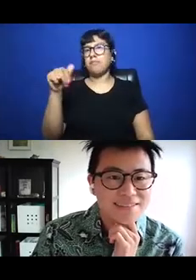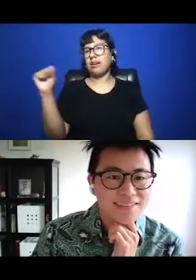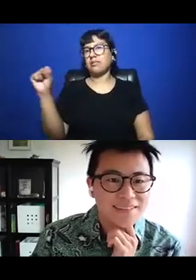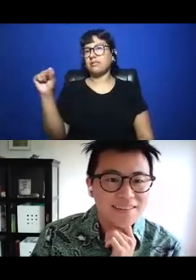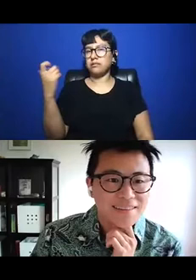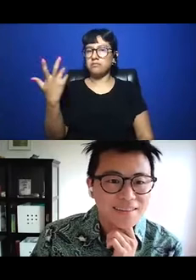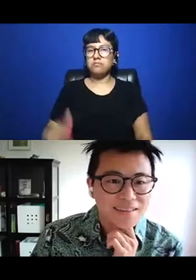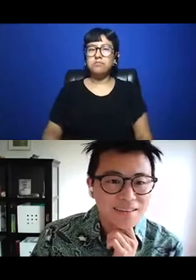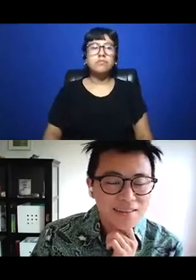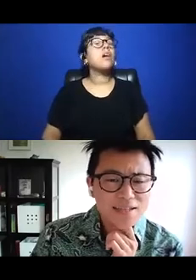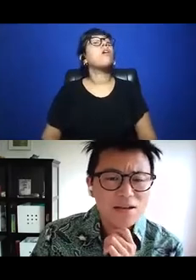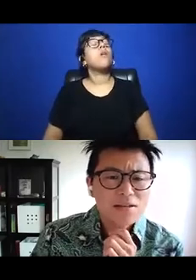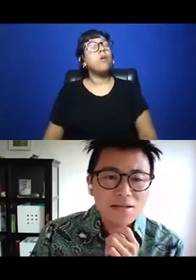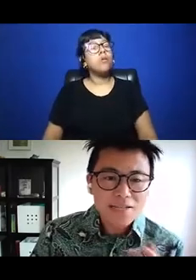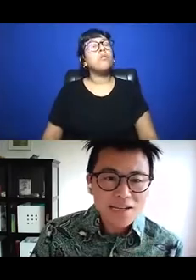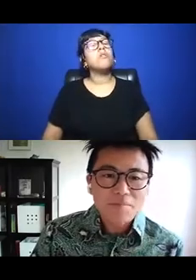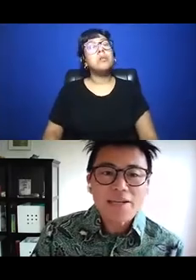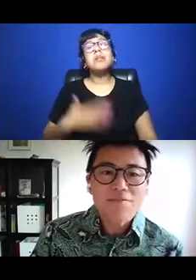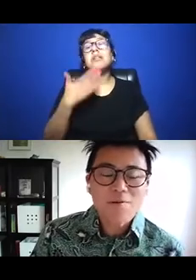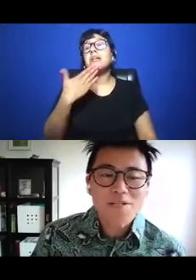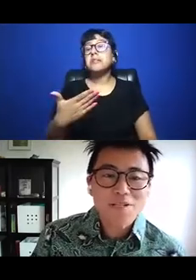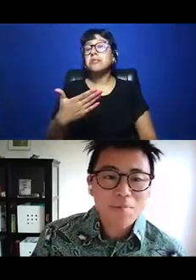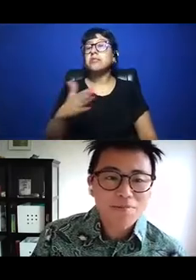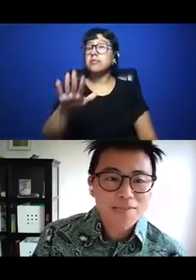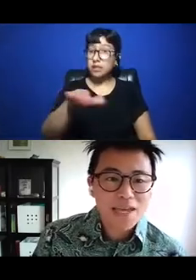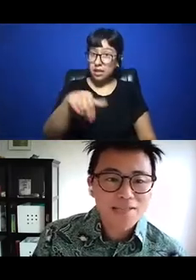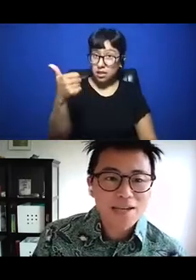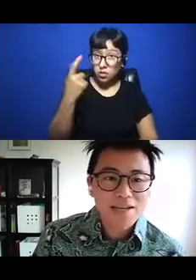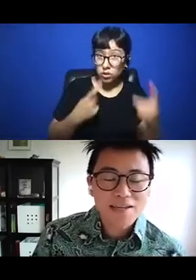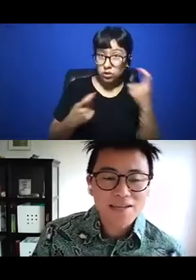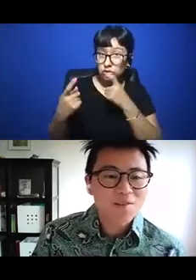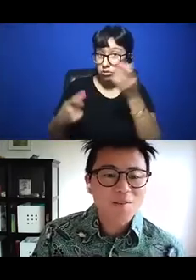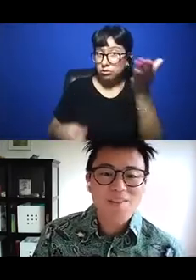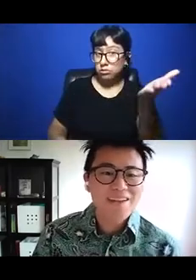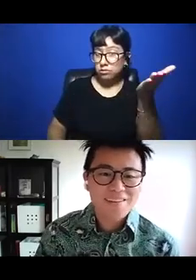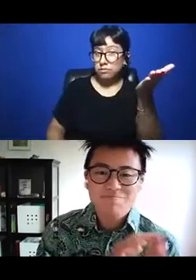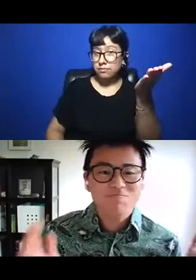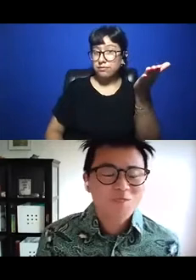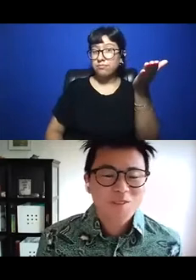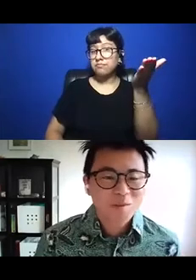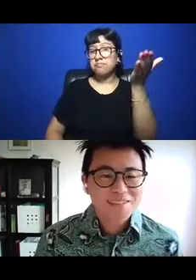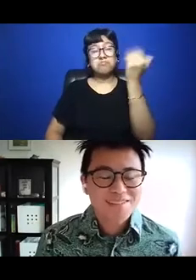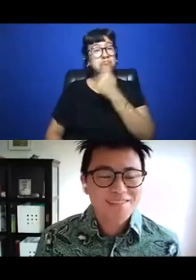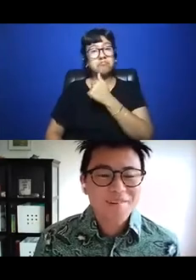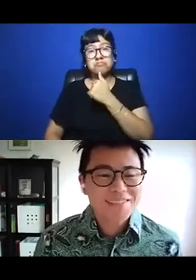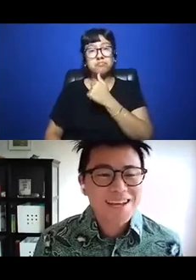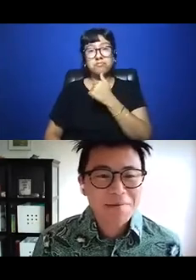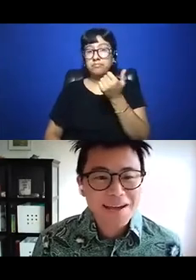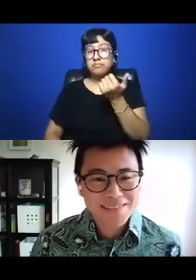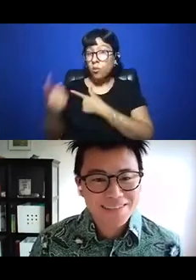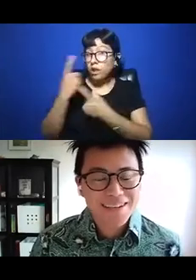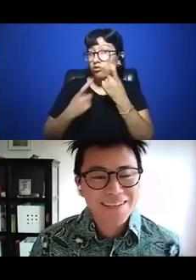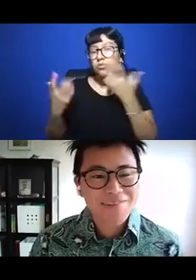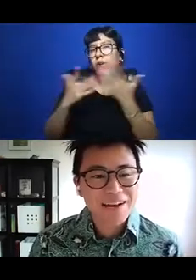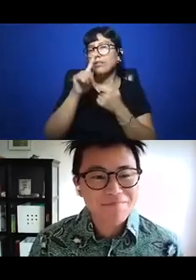Thanks. Thanks, y'all. Does anybody have a question about this case study? Either like, what is